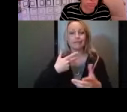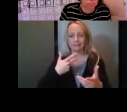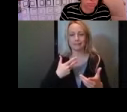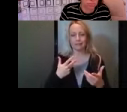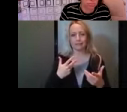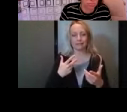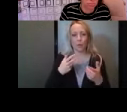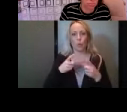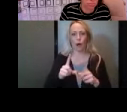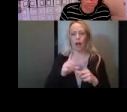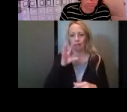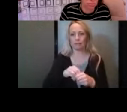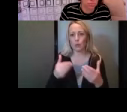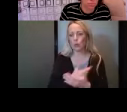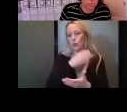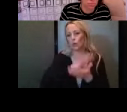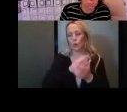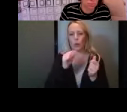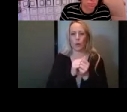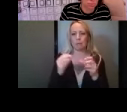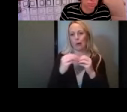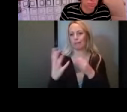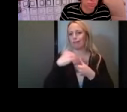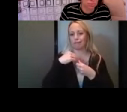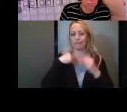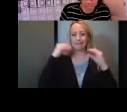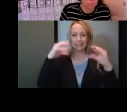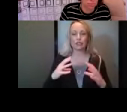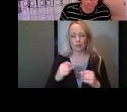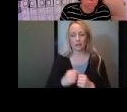more well-suited educational program for them.